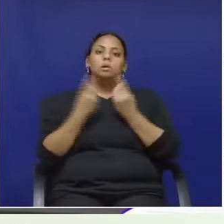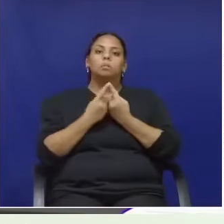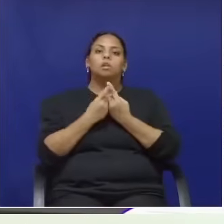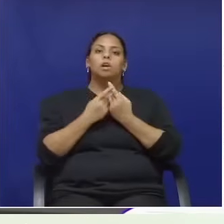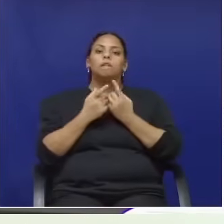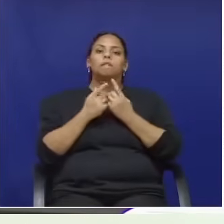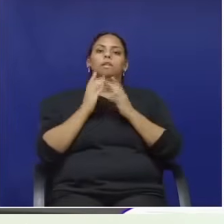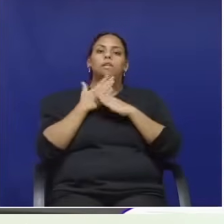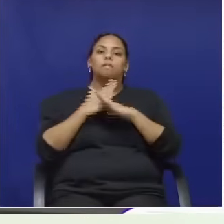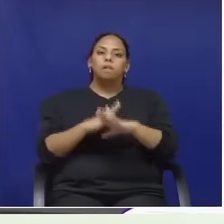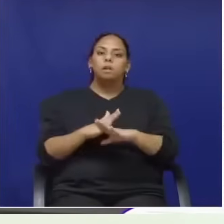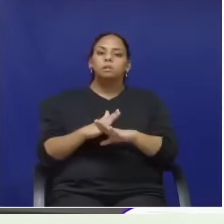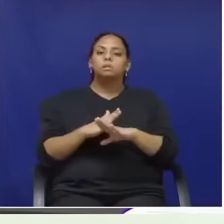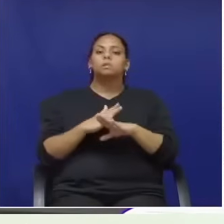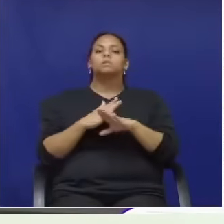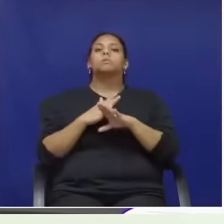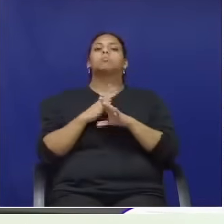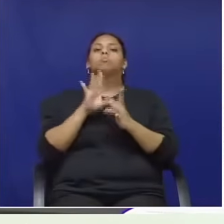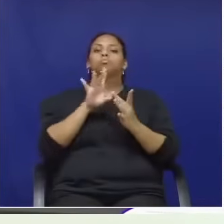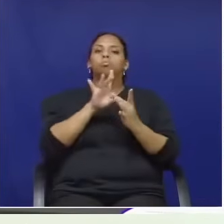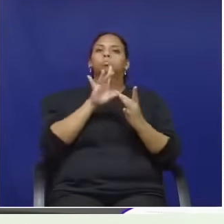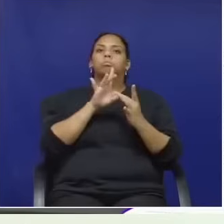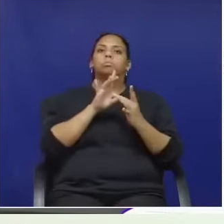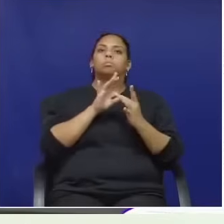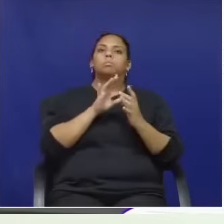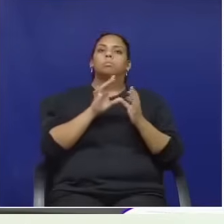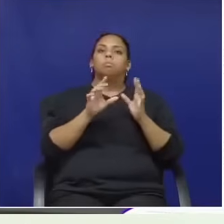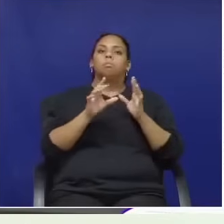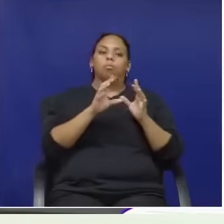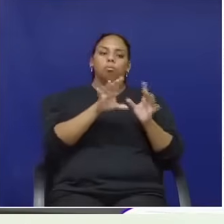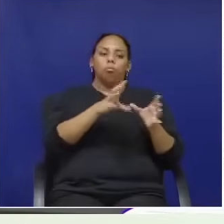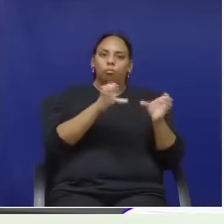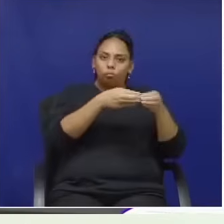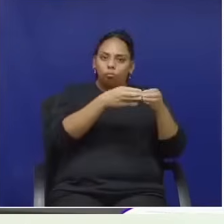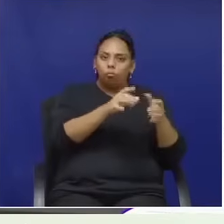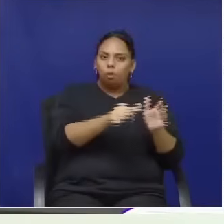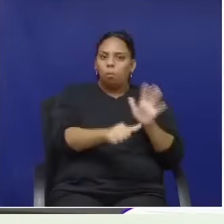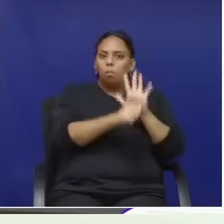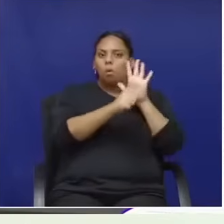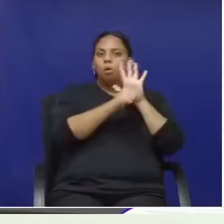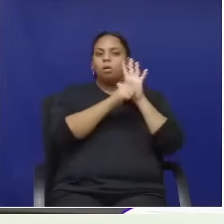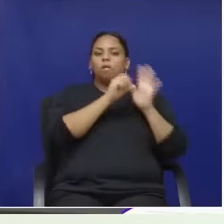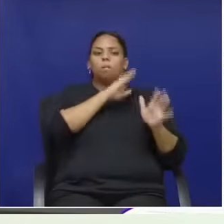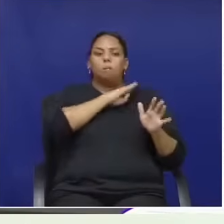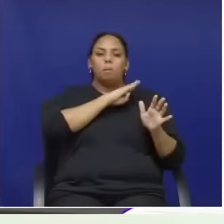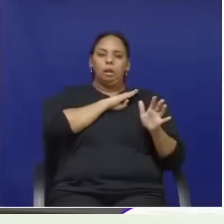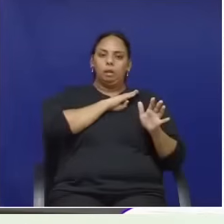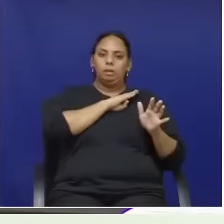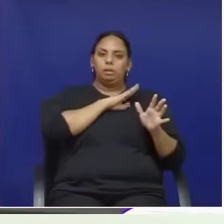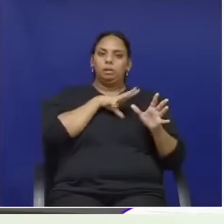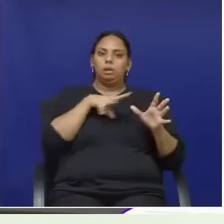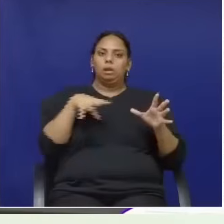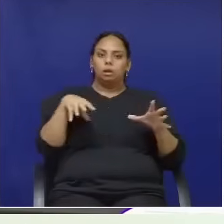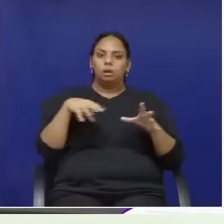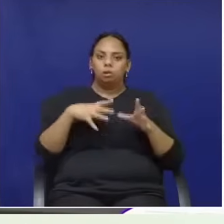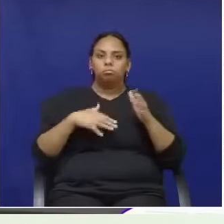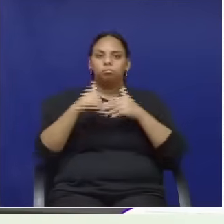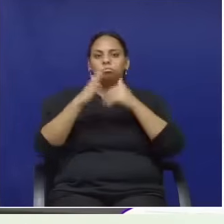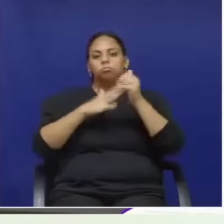Defence prioritizes the physical security of military installations,